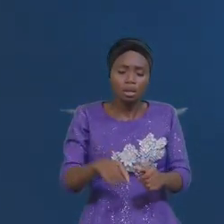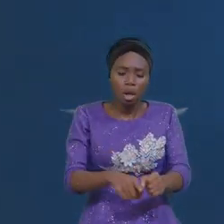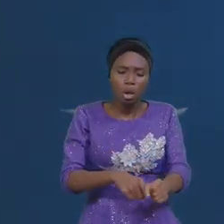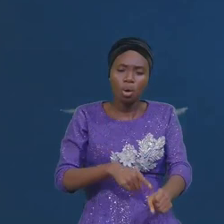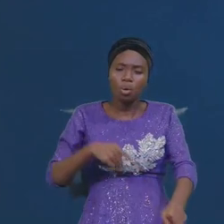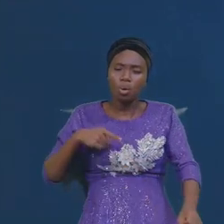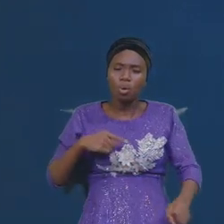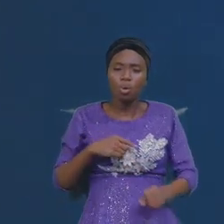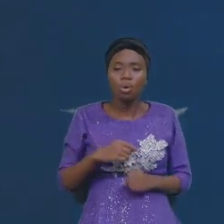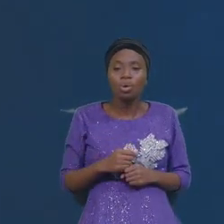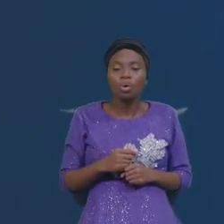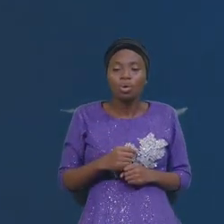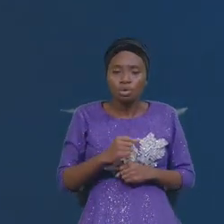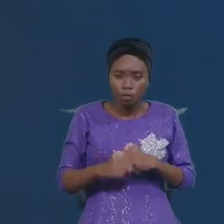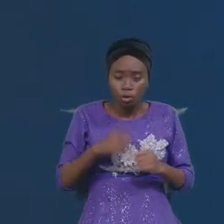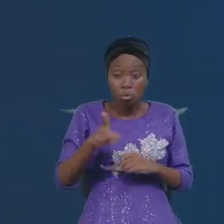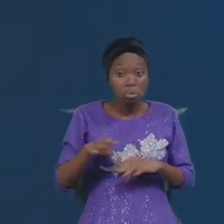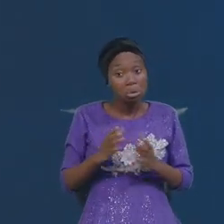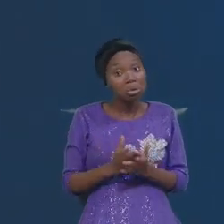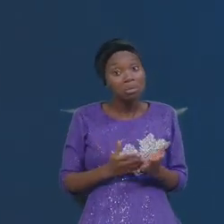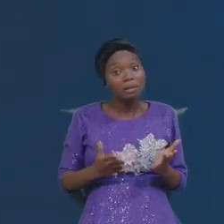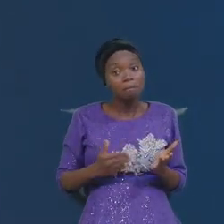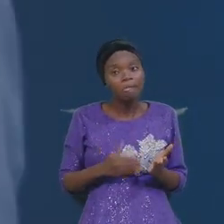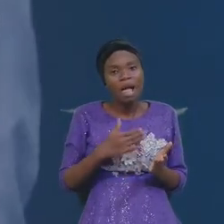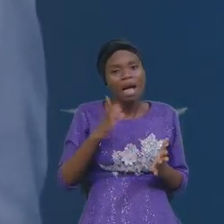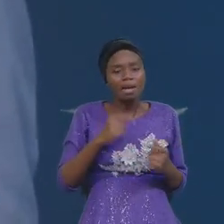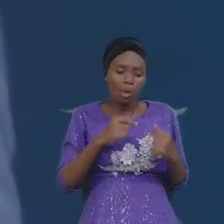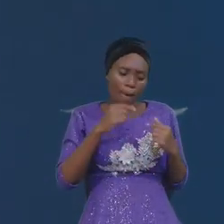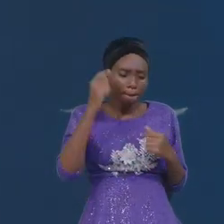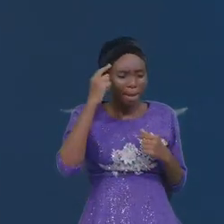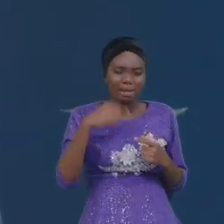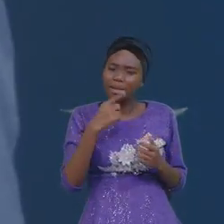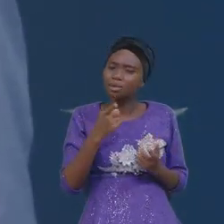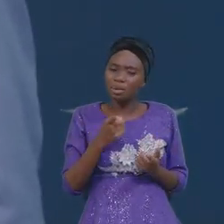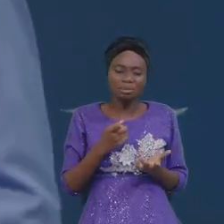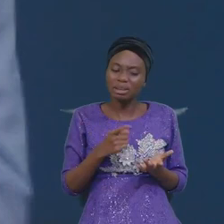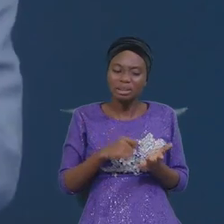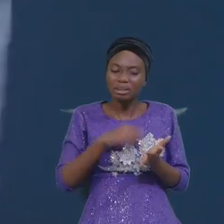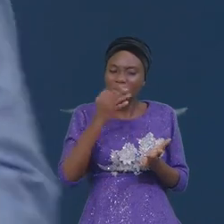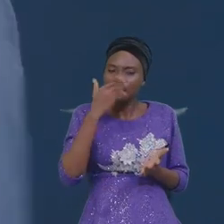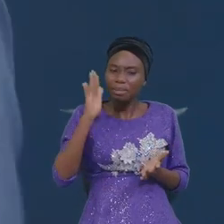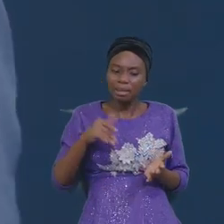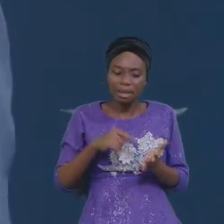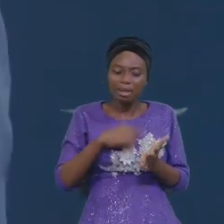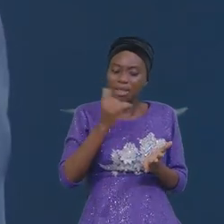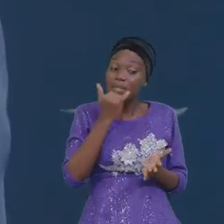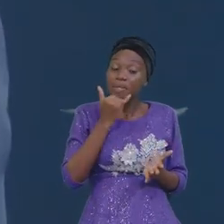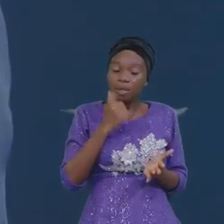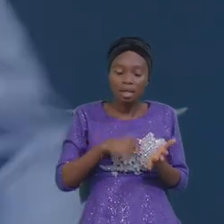You did something, and your conscience tells you, this is bad, this is wrong, this is